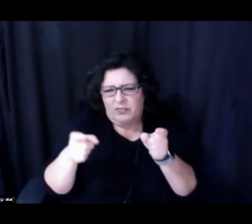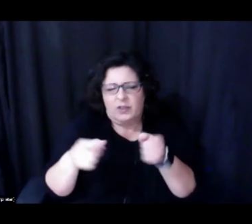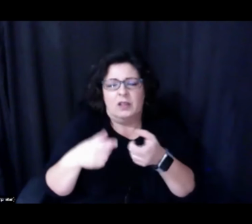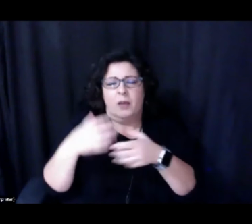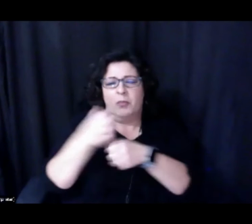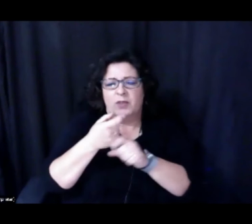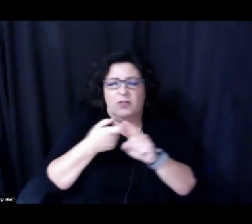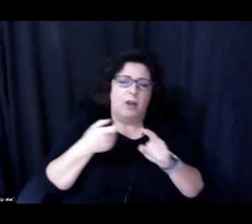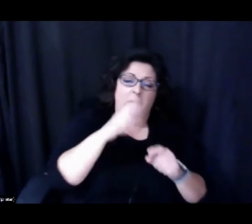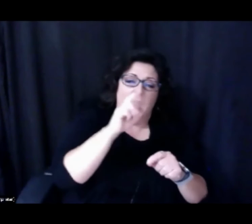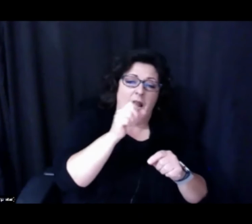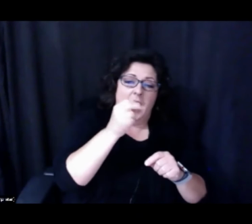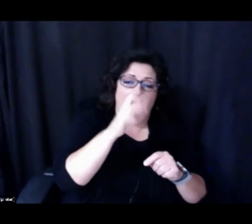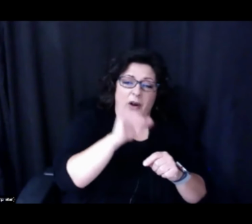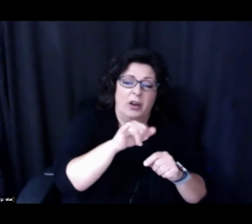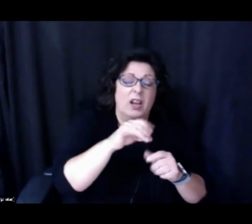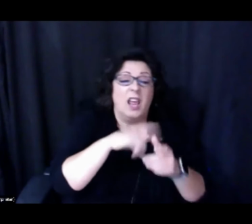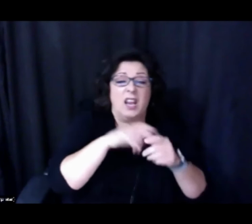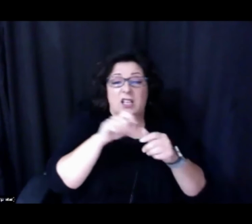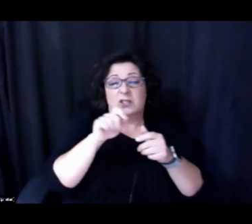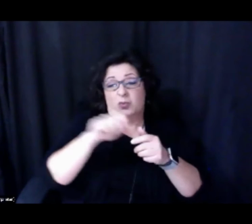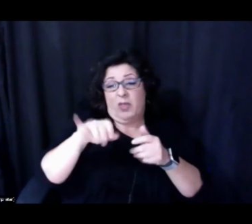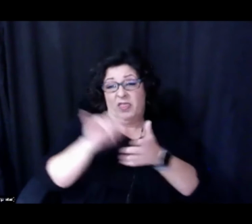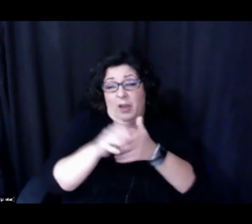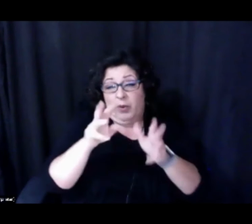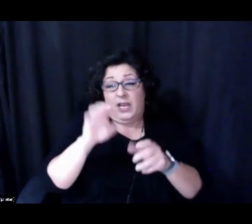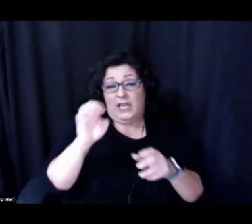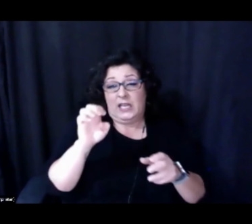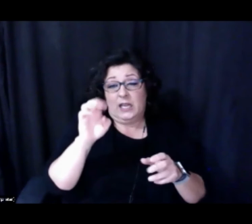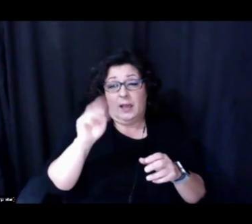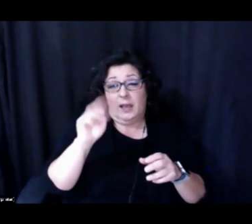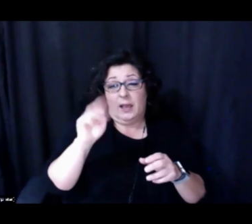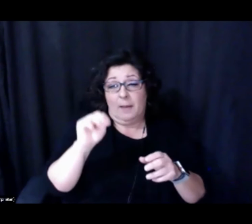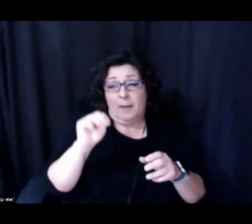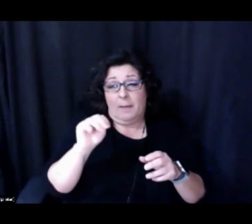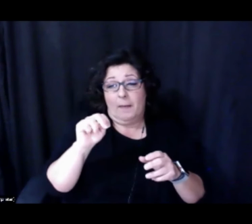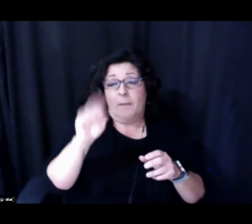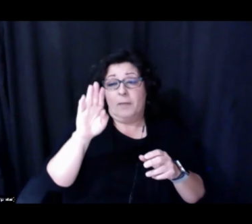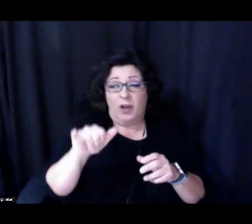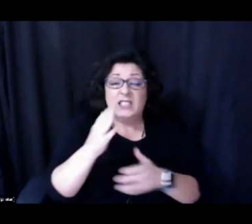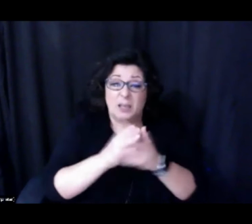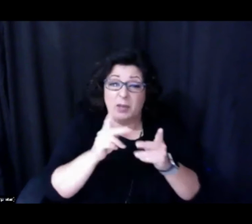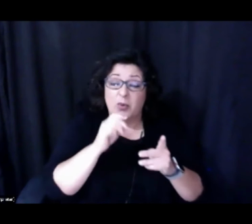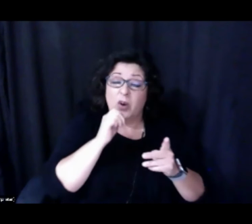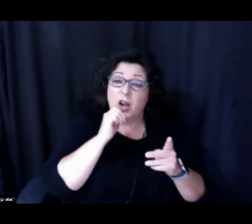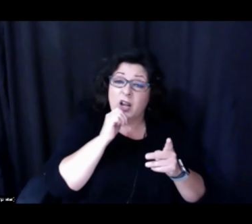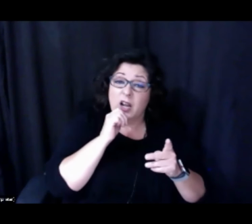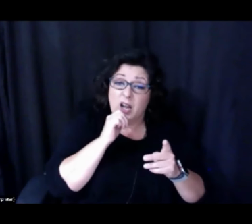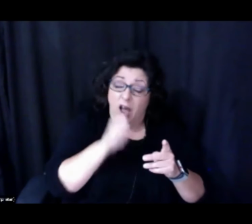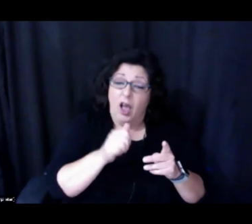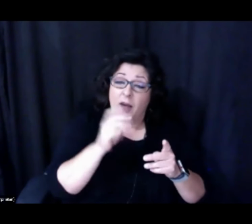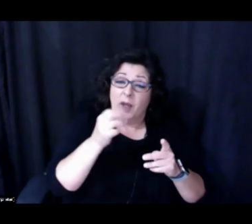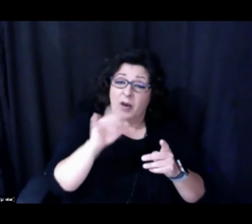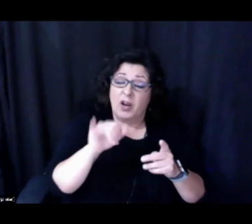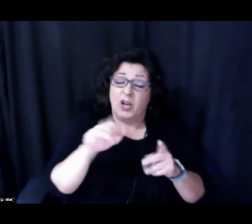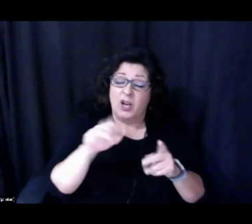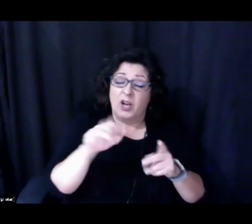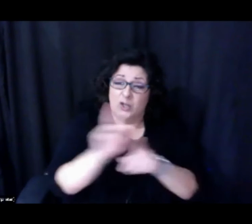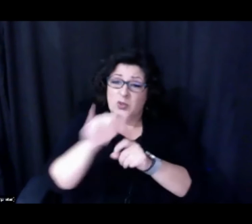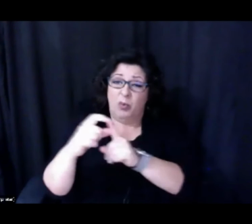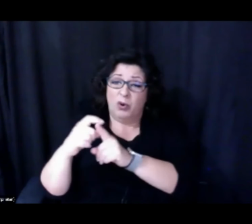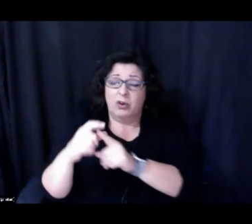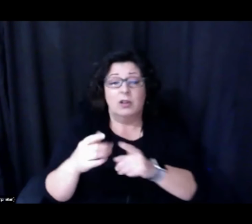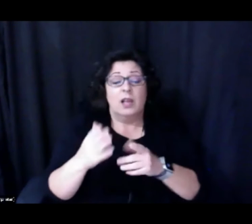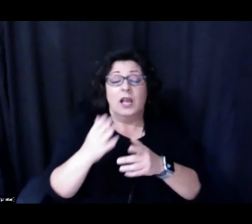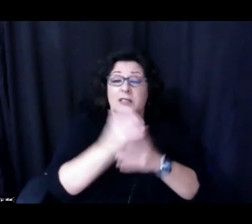of non-binary, and it's written out this way. Some people who are non-binary use that term, and some people who are non-binary